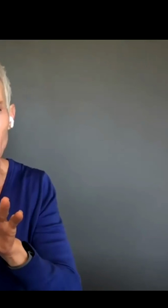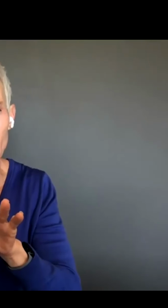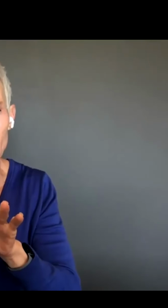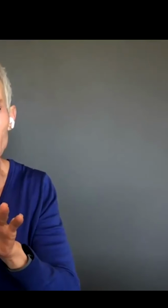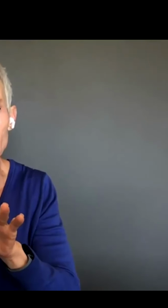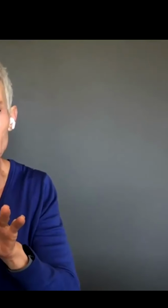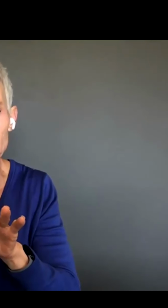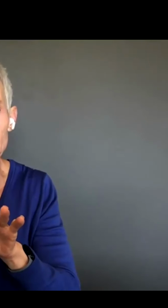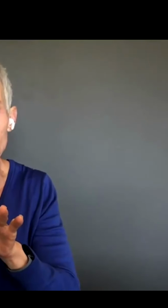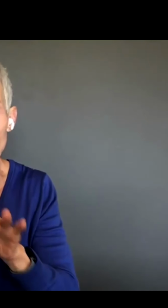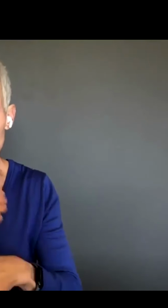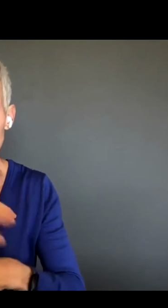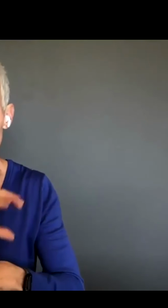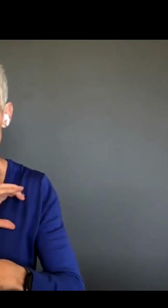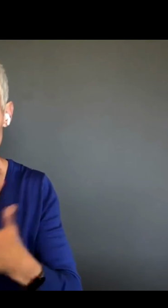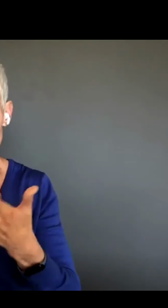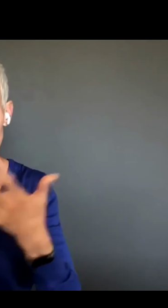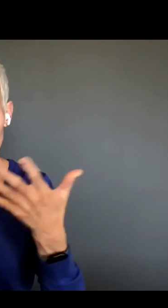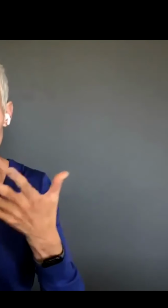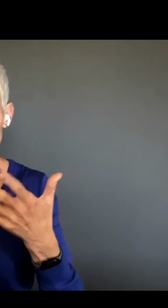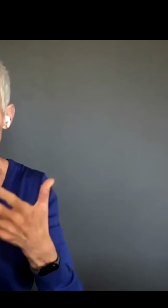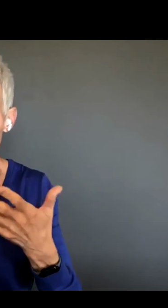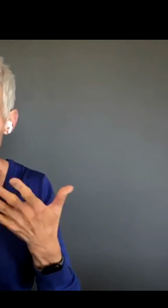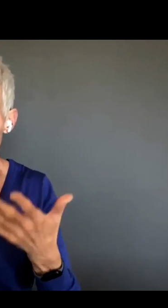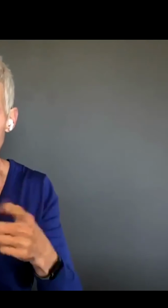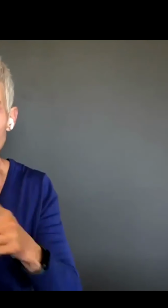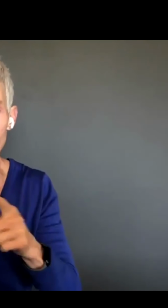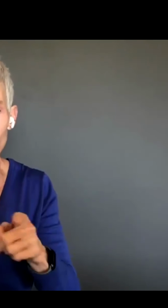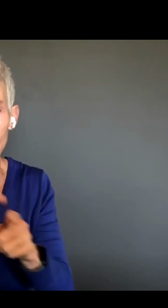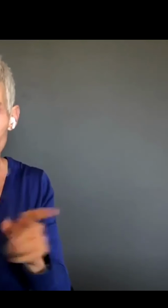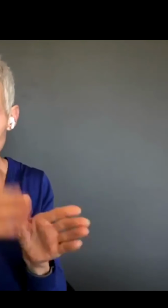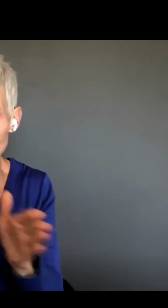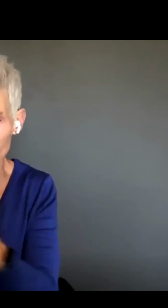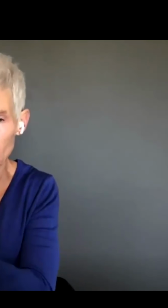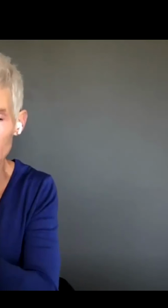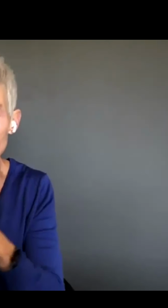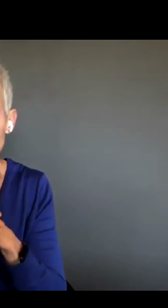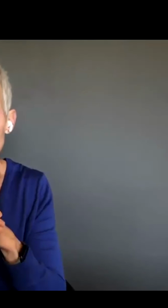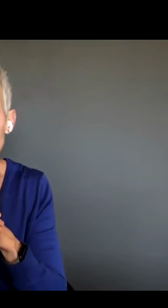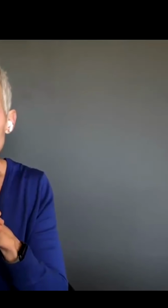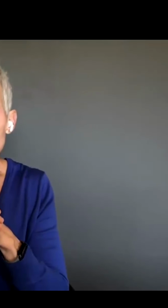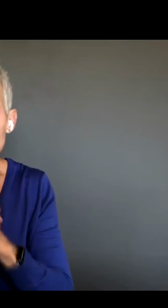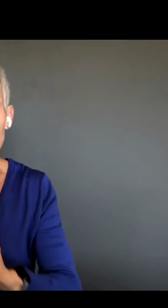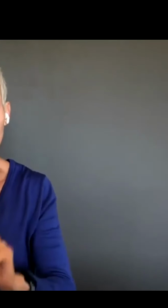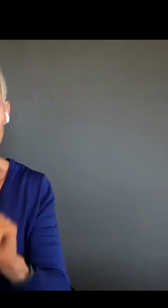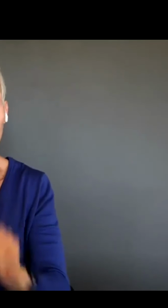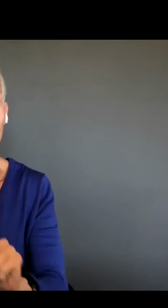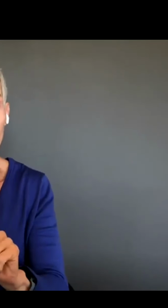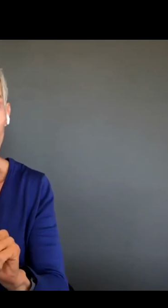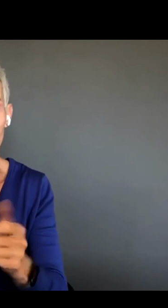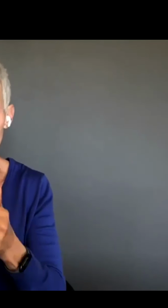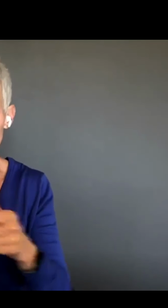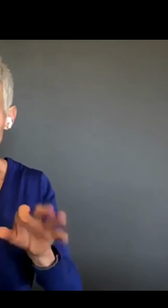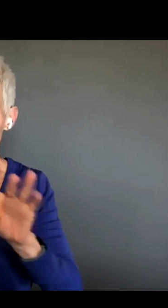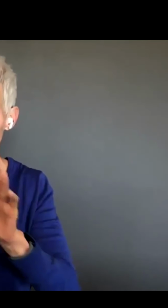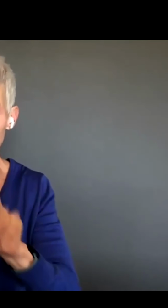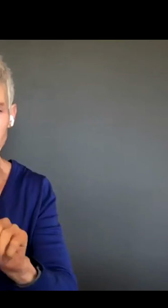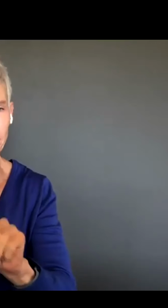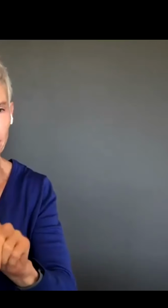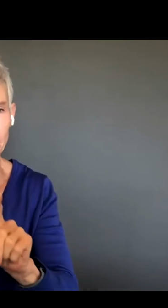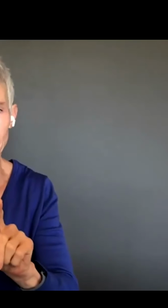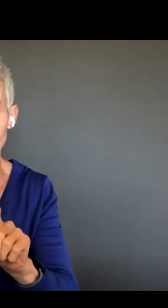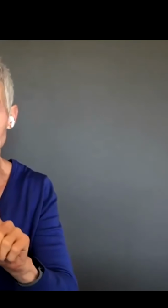Those are important characteristics of all professionals, and I see that the key issue is, and I'm going to